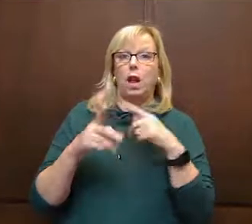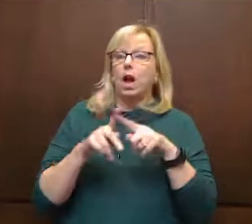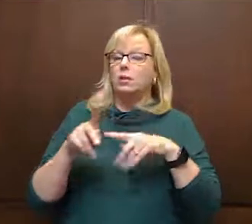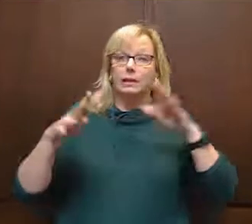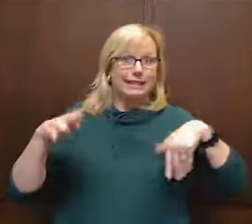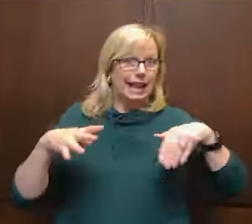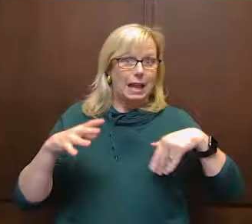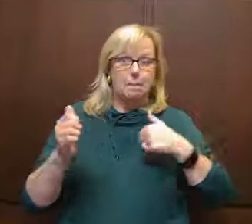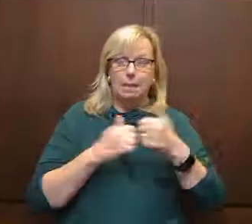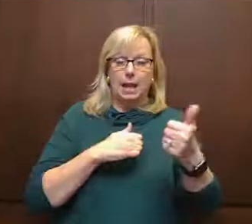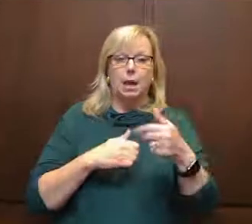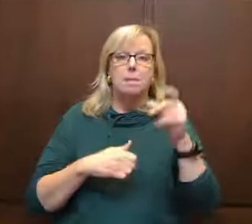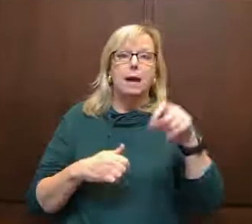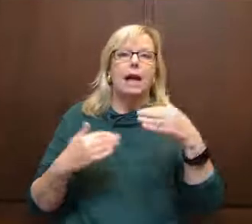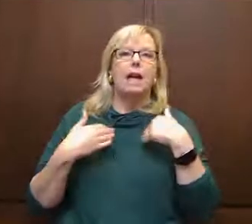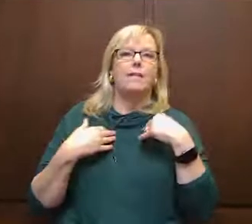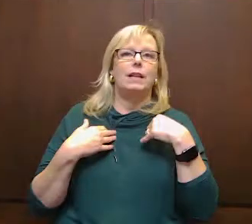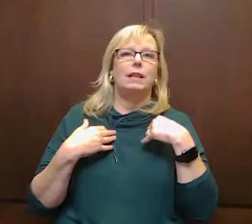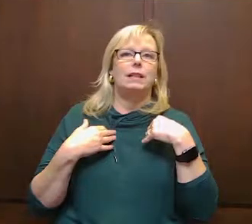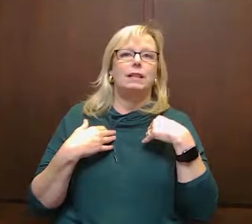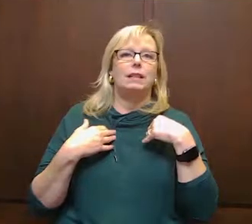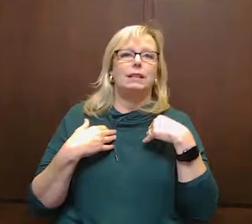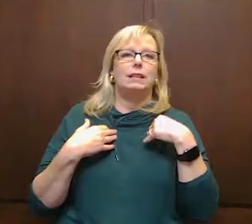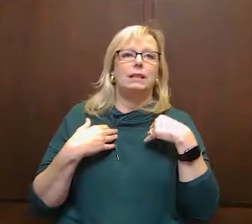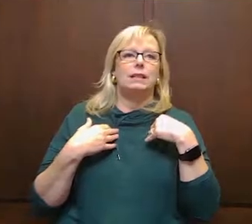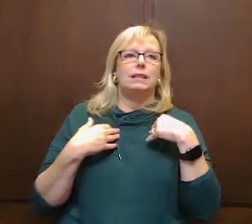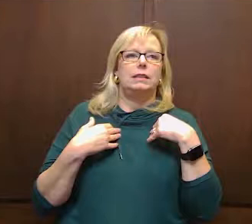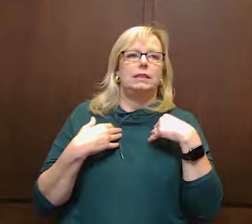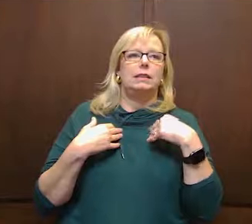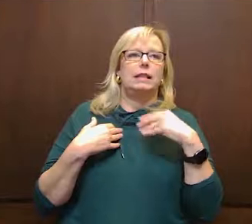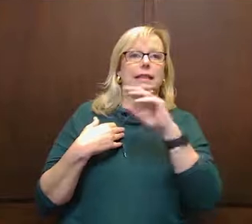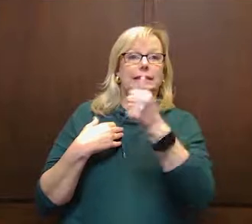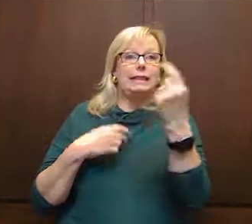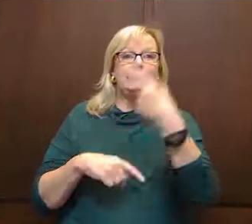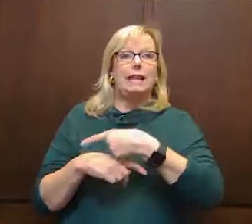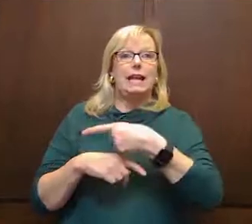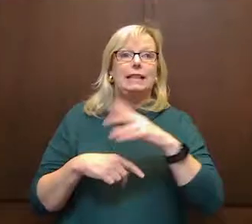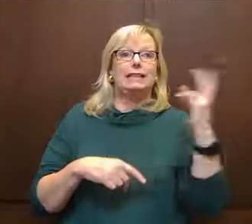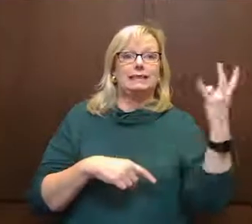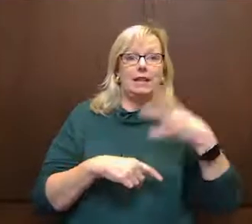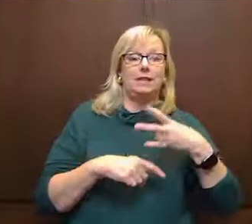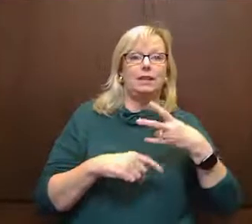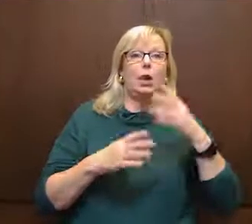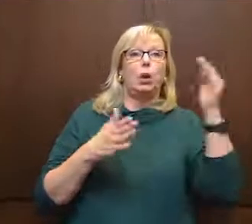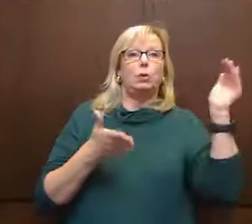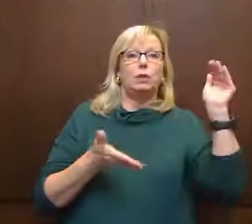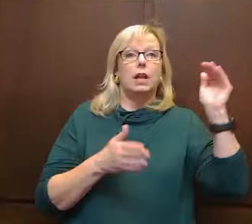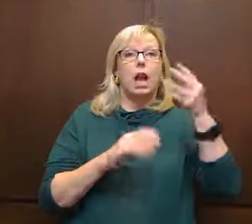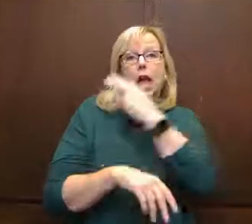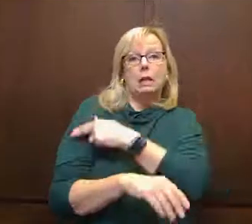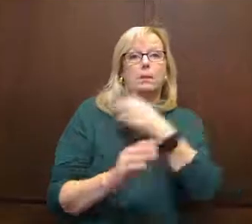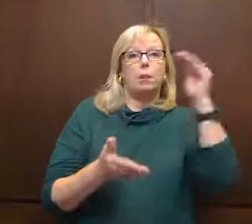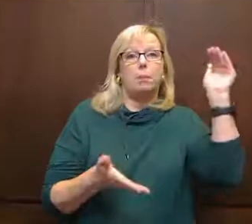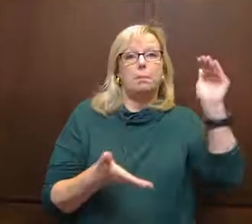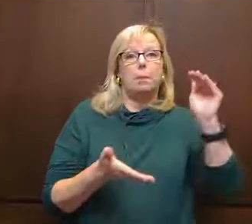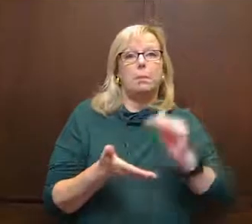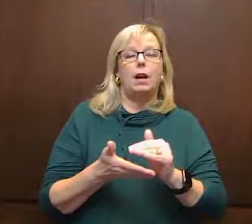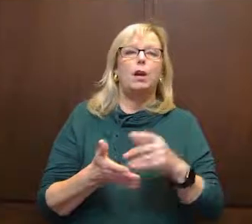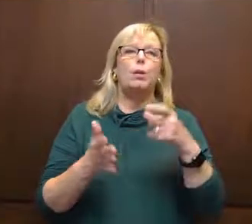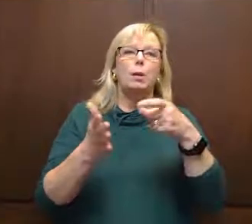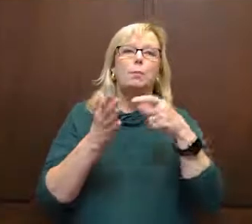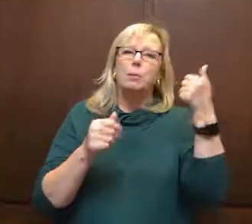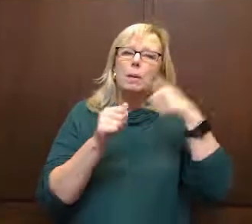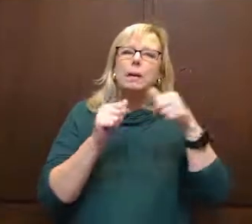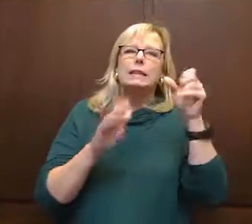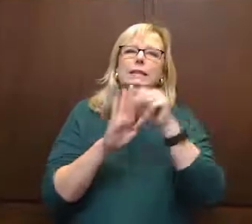don't meet, you have to have 7 of 10 days decreasing regional hospitalizations. And remember, the state runs about 3 days